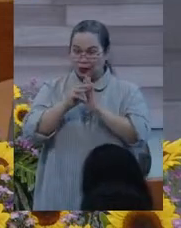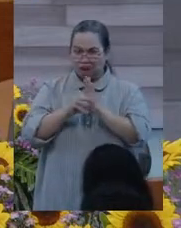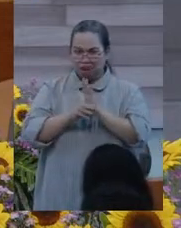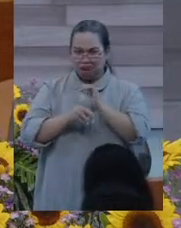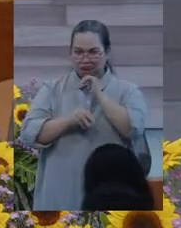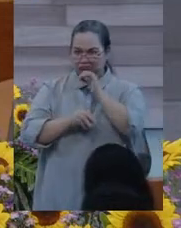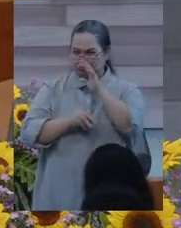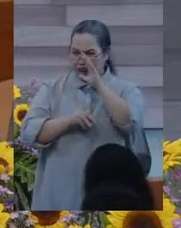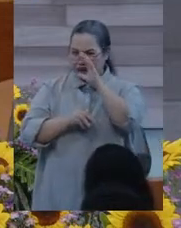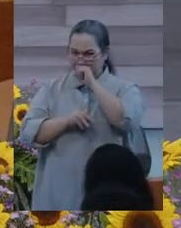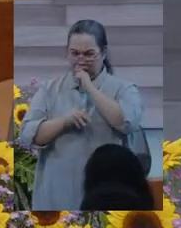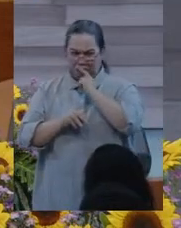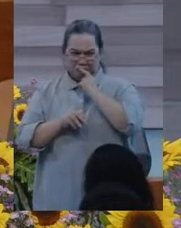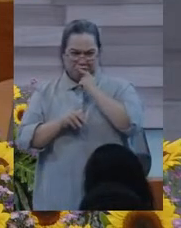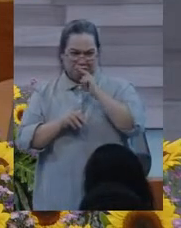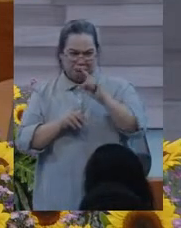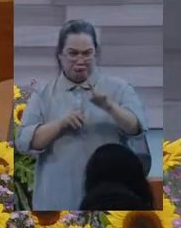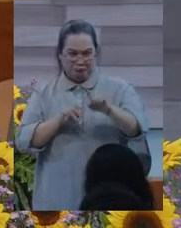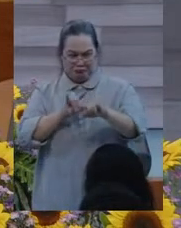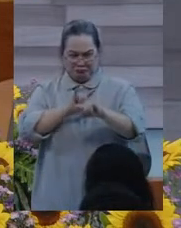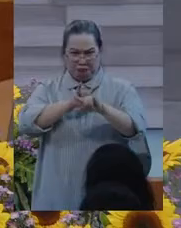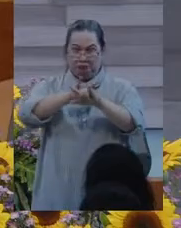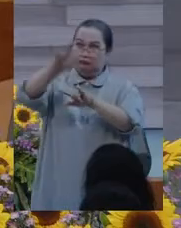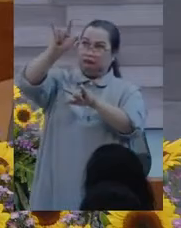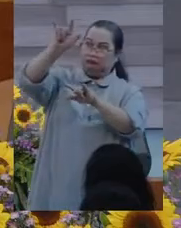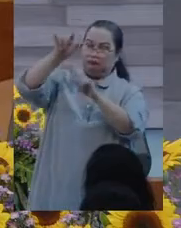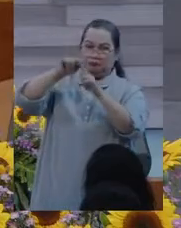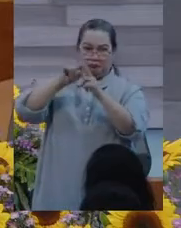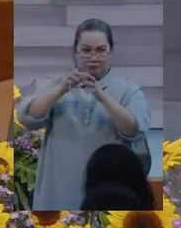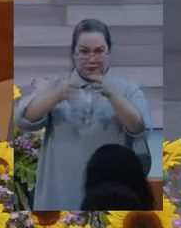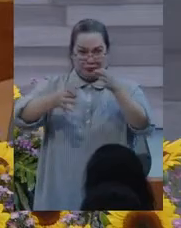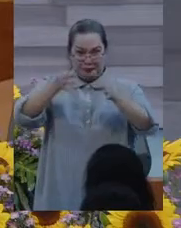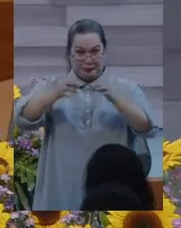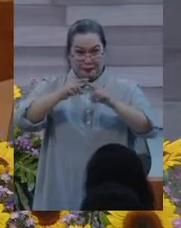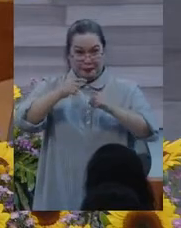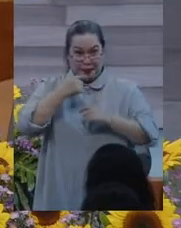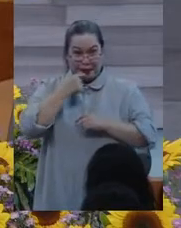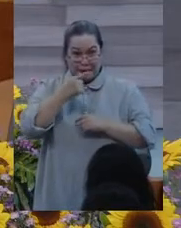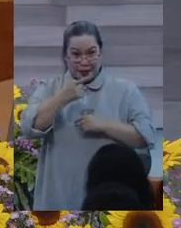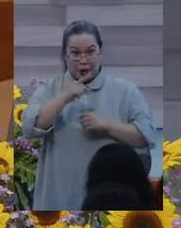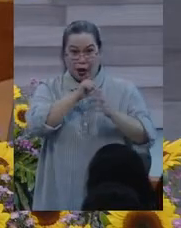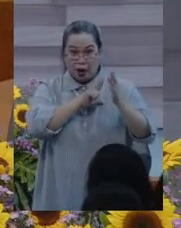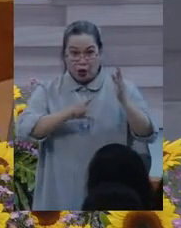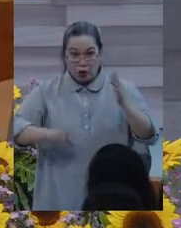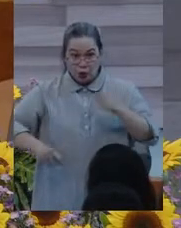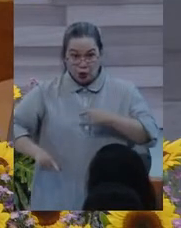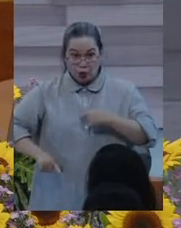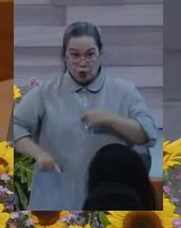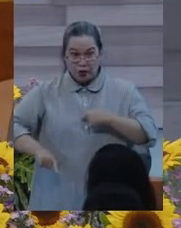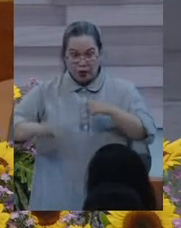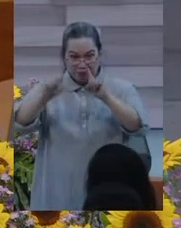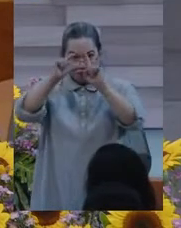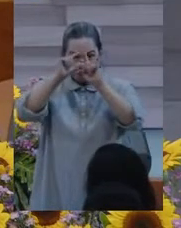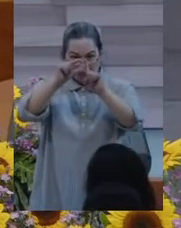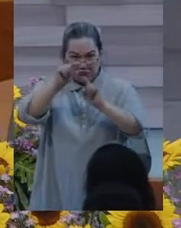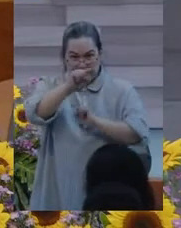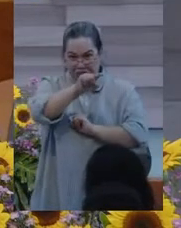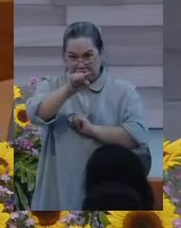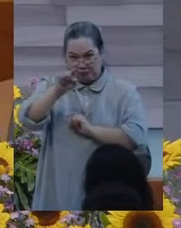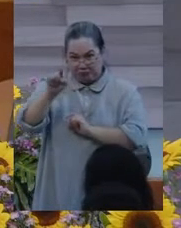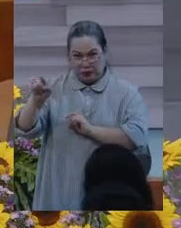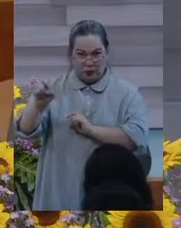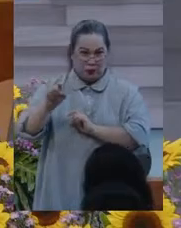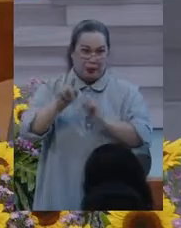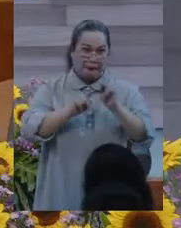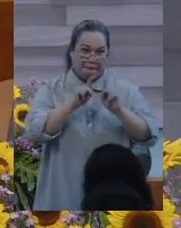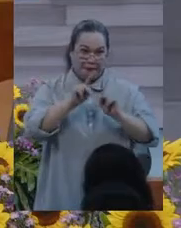presume to pronounce a blasphemous judgment, but said, "The Lord rebuke you." But these